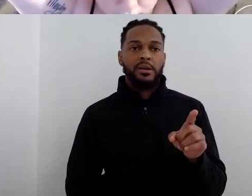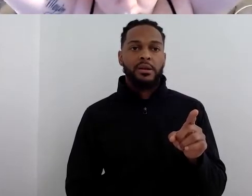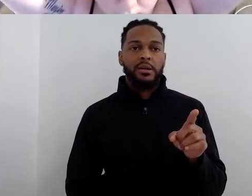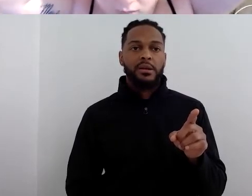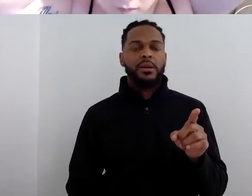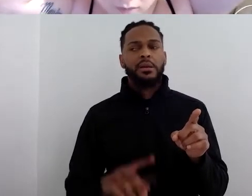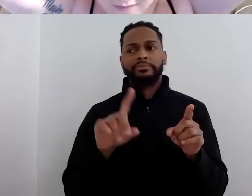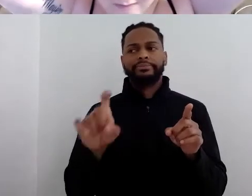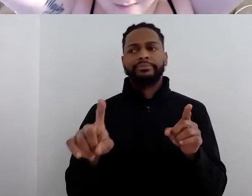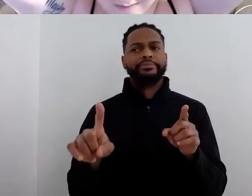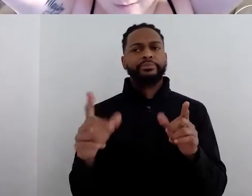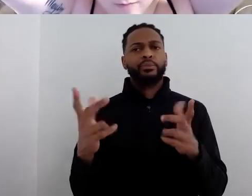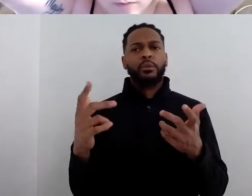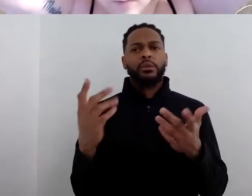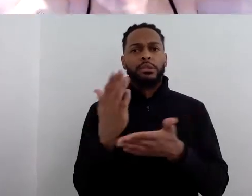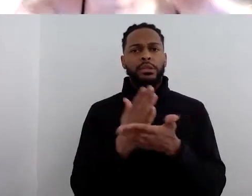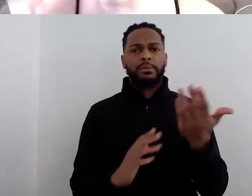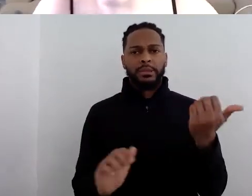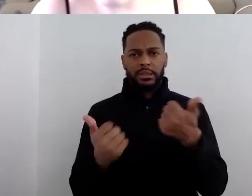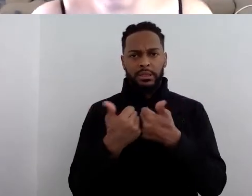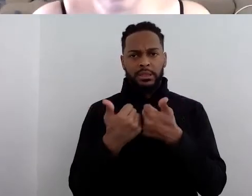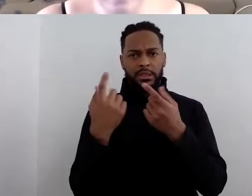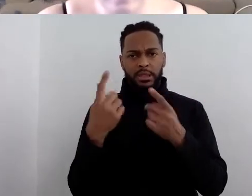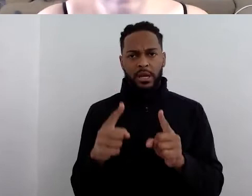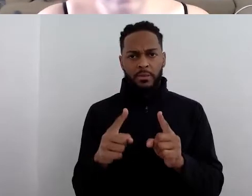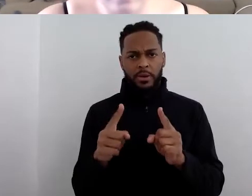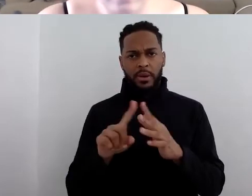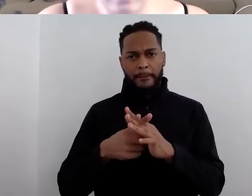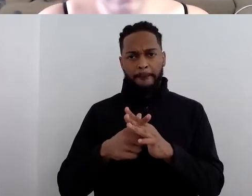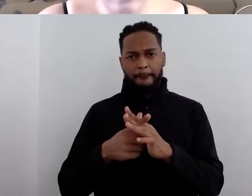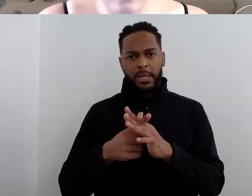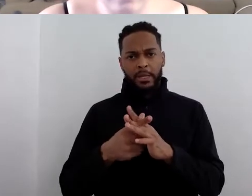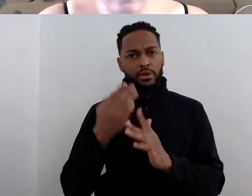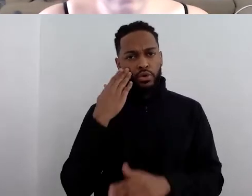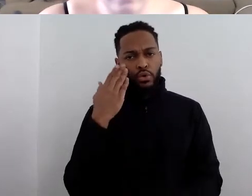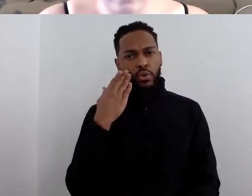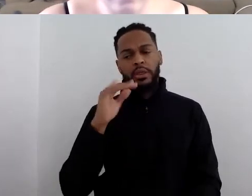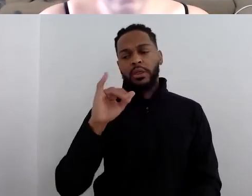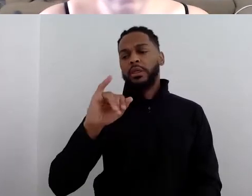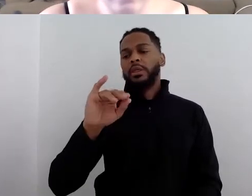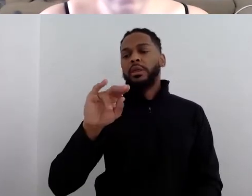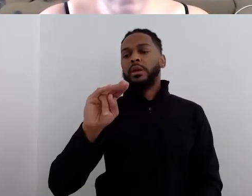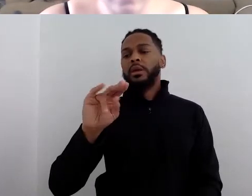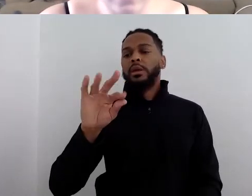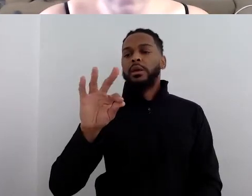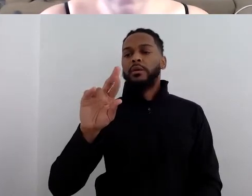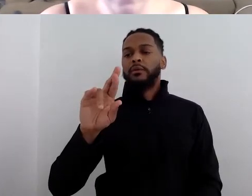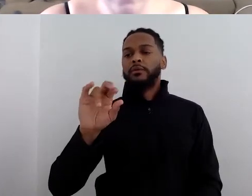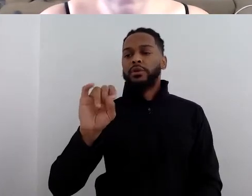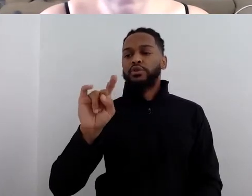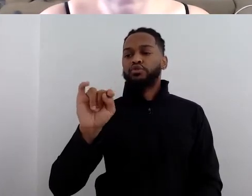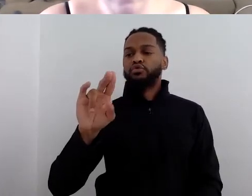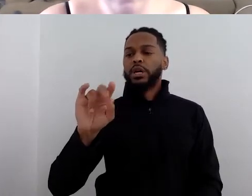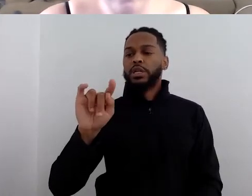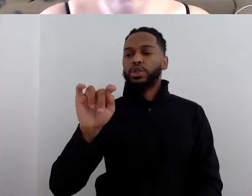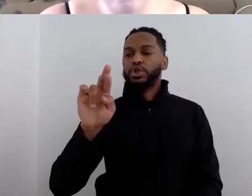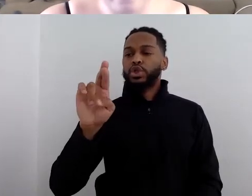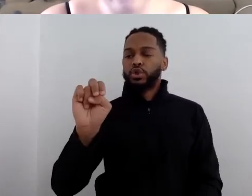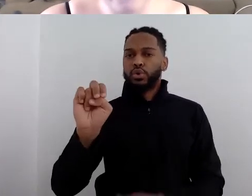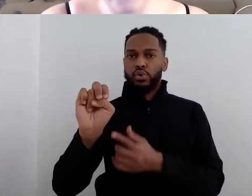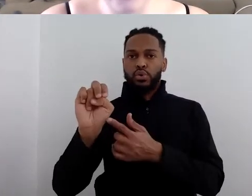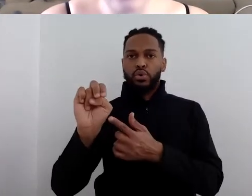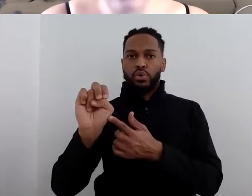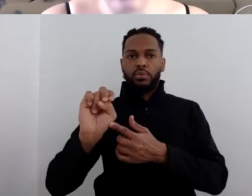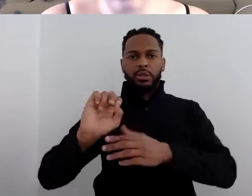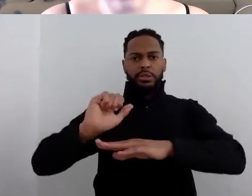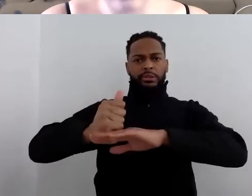at the beginning, like, Yeah. infrastructure wise? Yeah. I mean, I think it varied a little